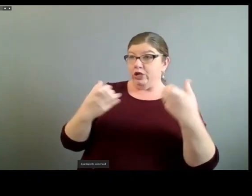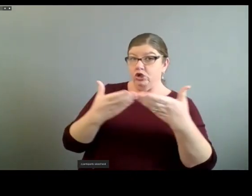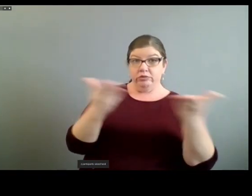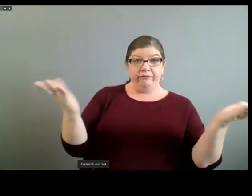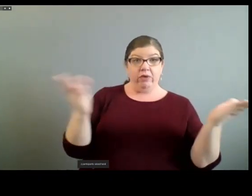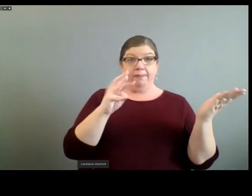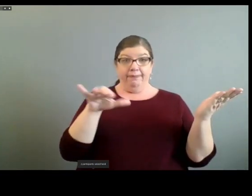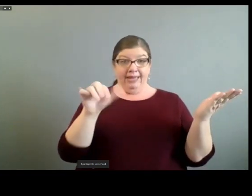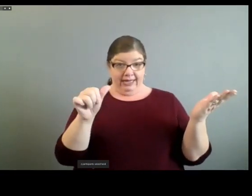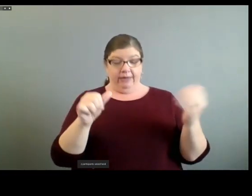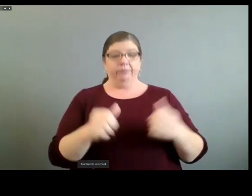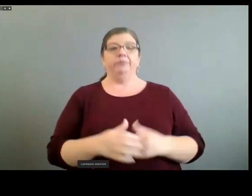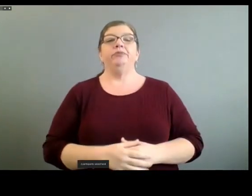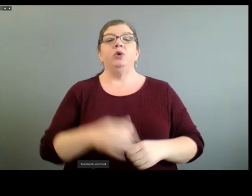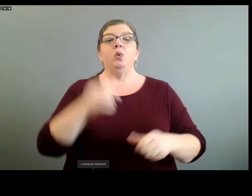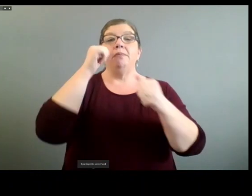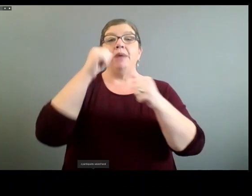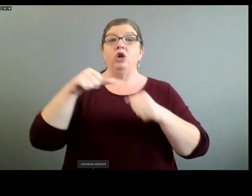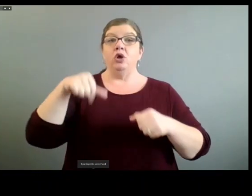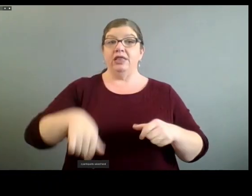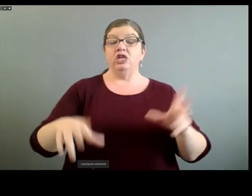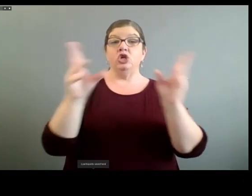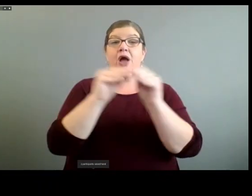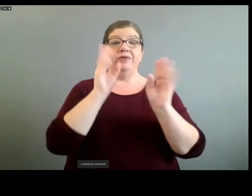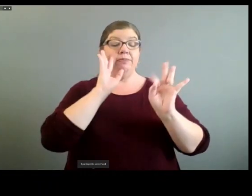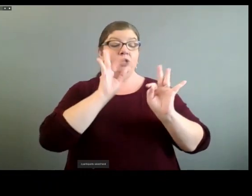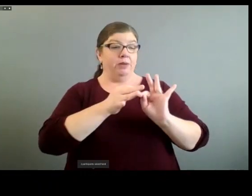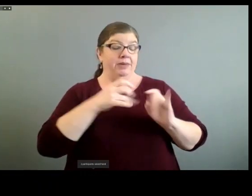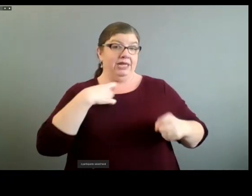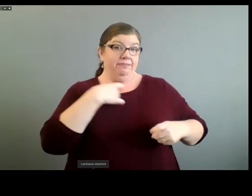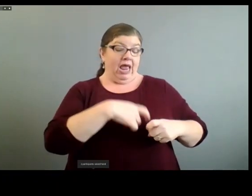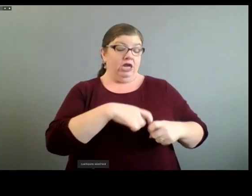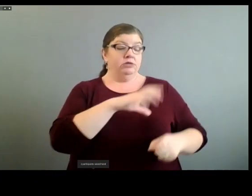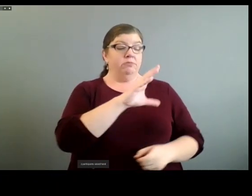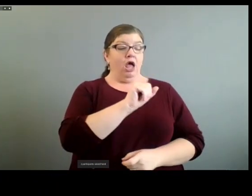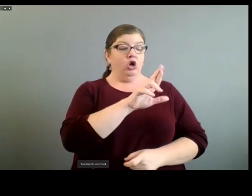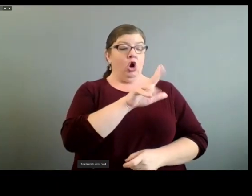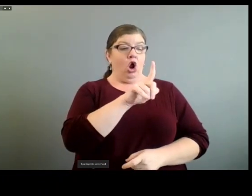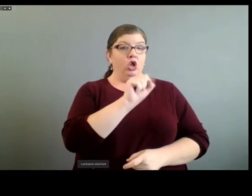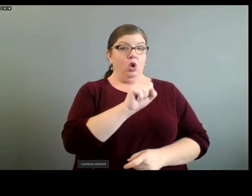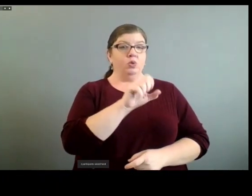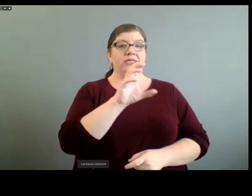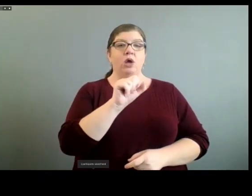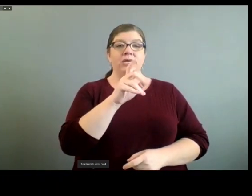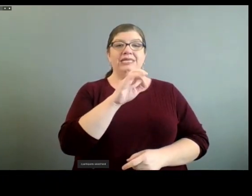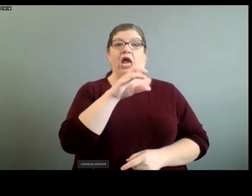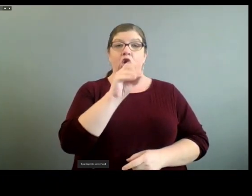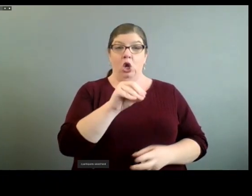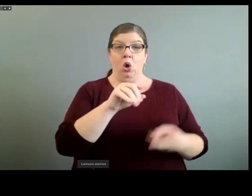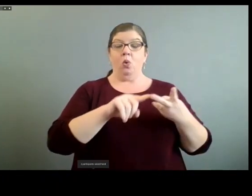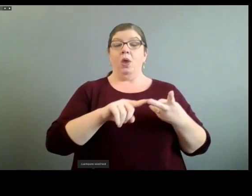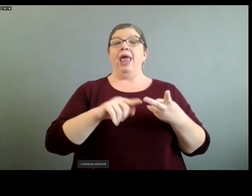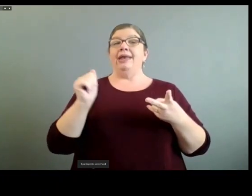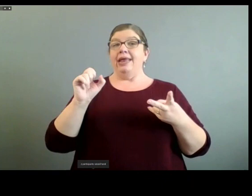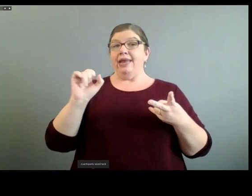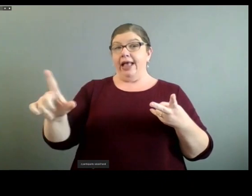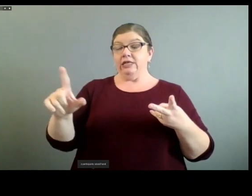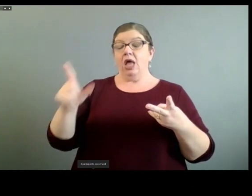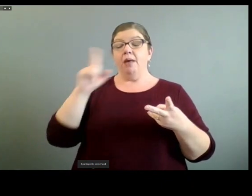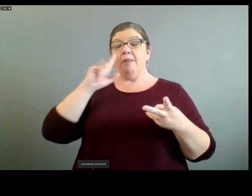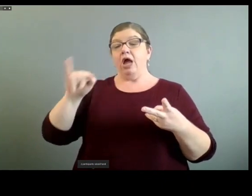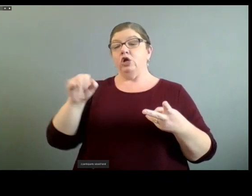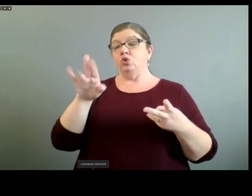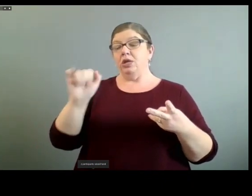As a reminder, this press conference is being interpreted in Spanish by Carlos Saracedo and in American Sign Language by